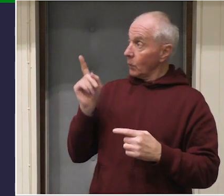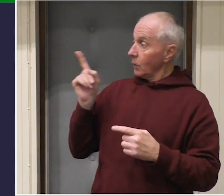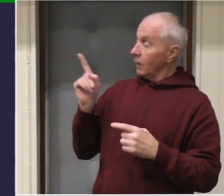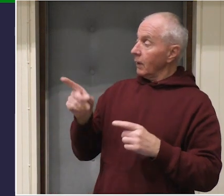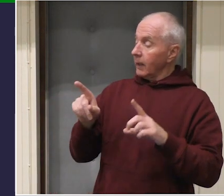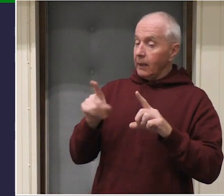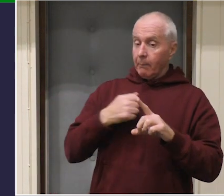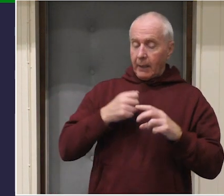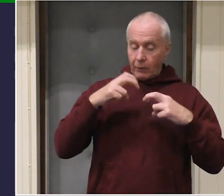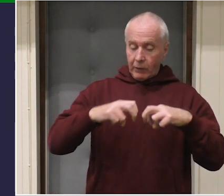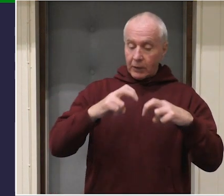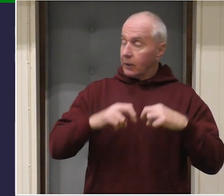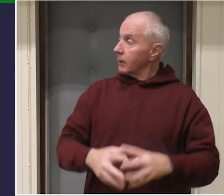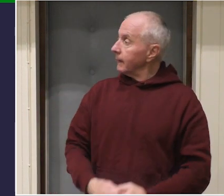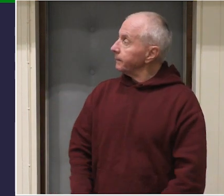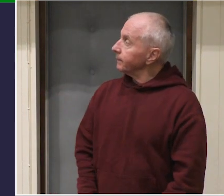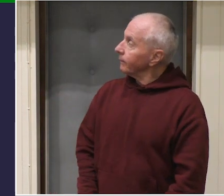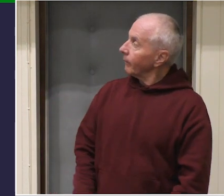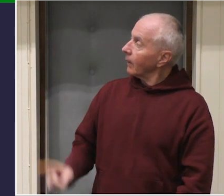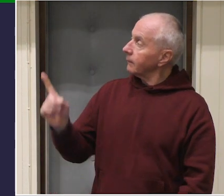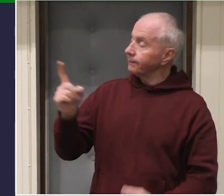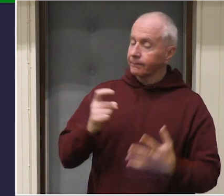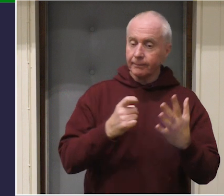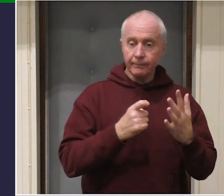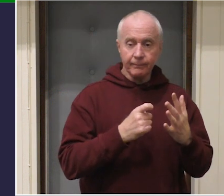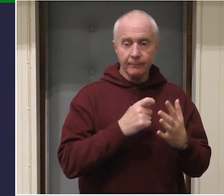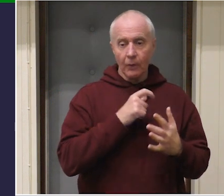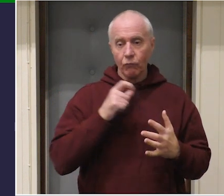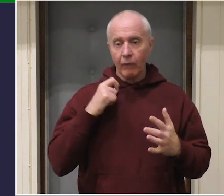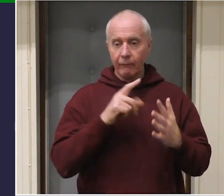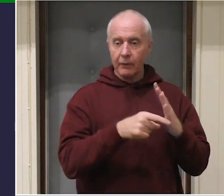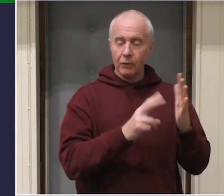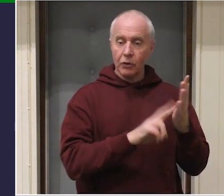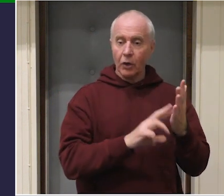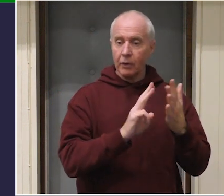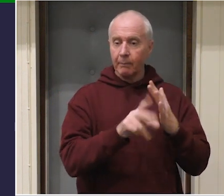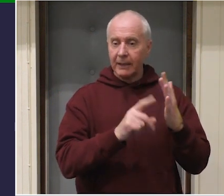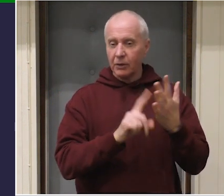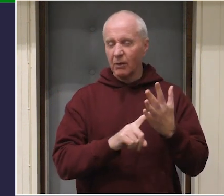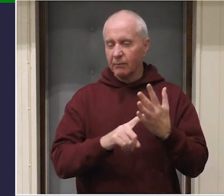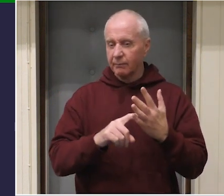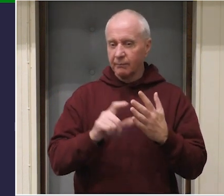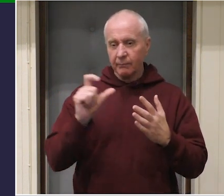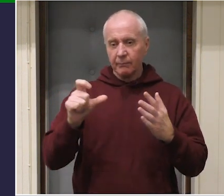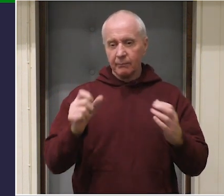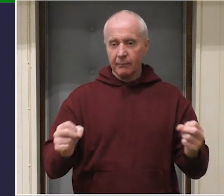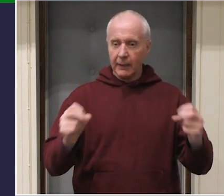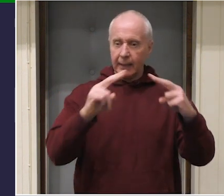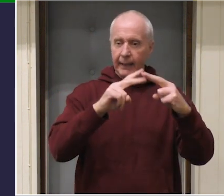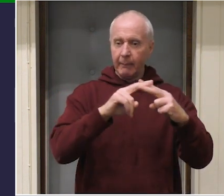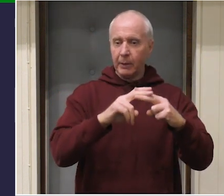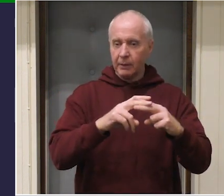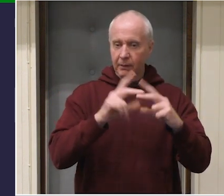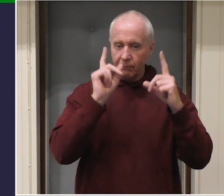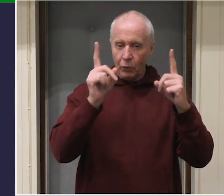Next, rather less well-known figure, a guy called the Reverend John Mitchell. He was a Cambridge Don for 20 years. He gave it up to get married and spent the